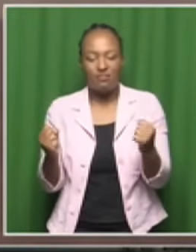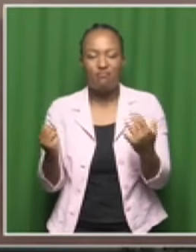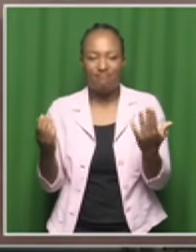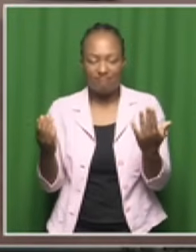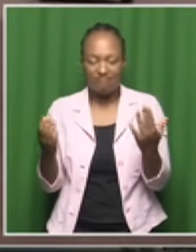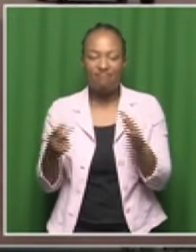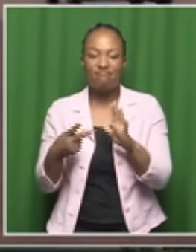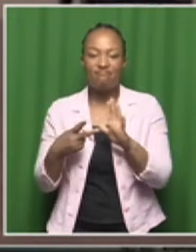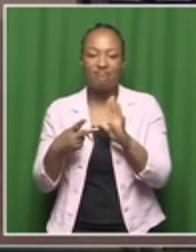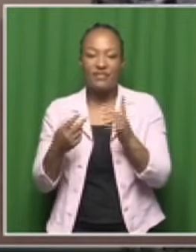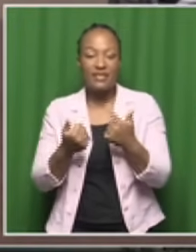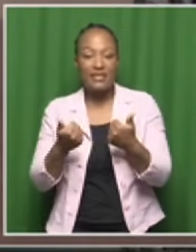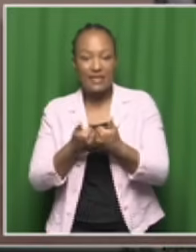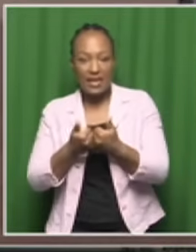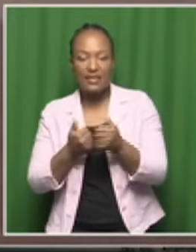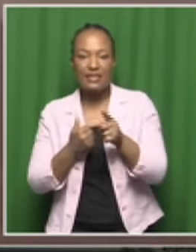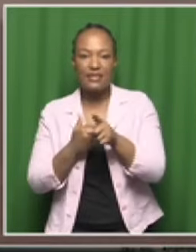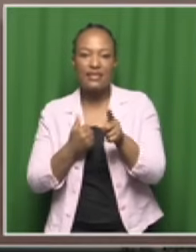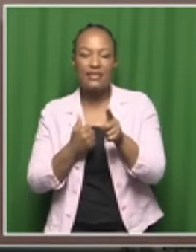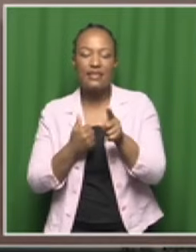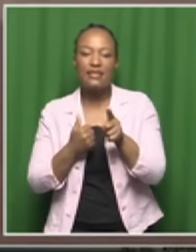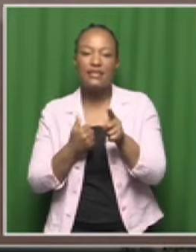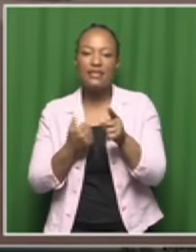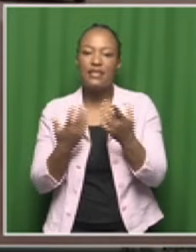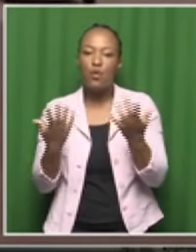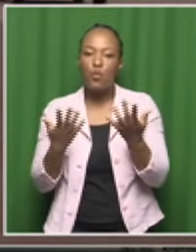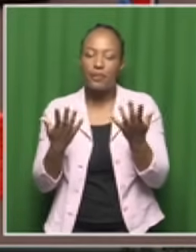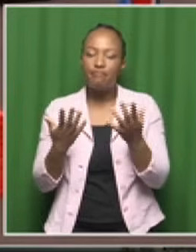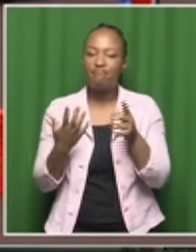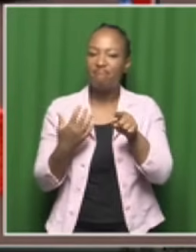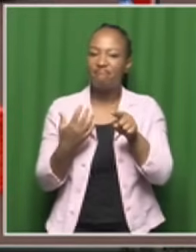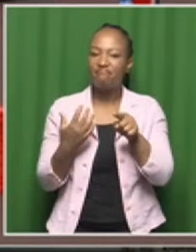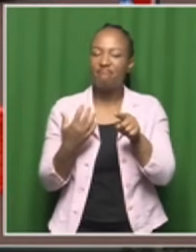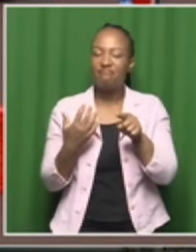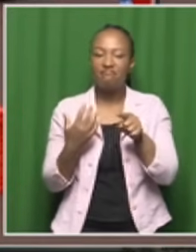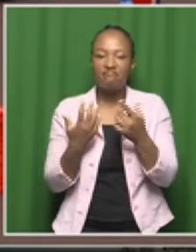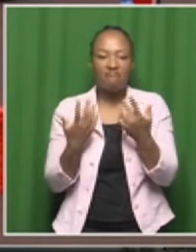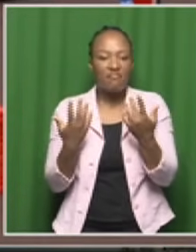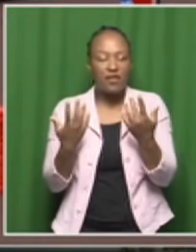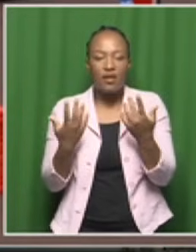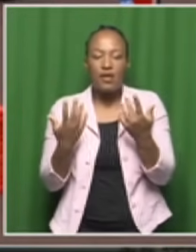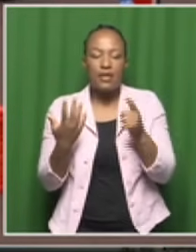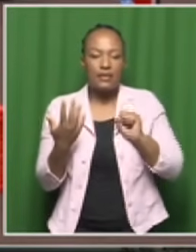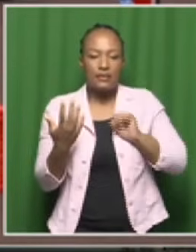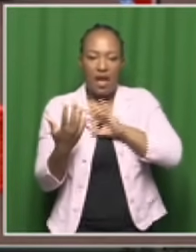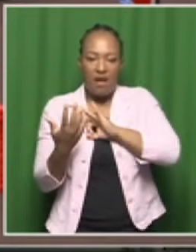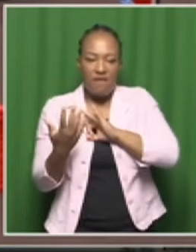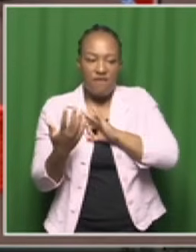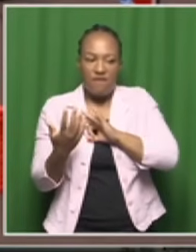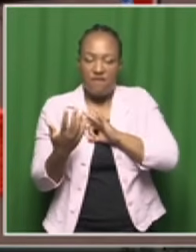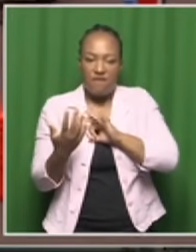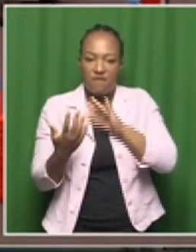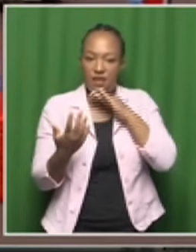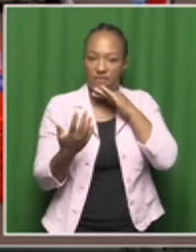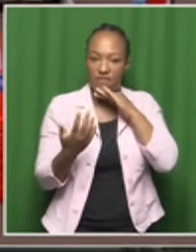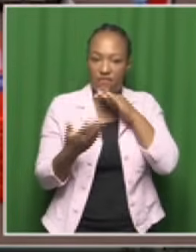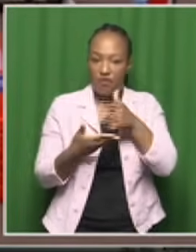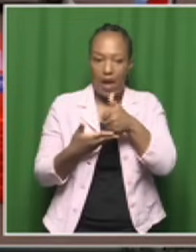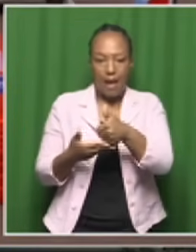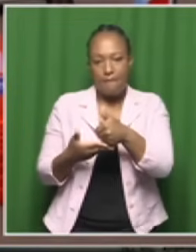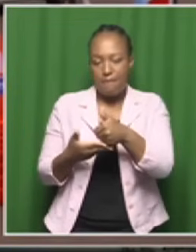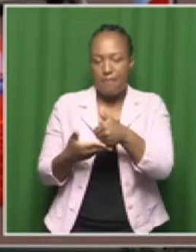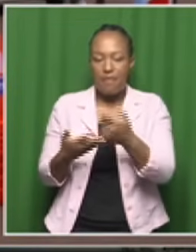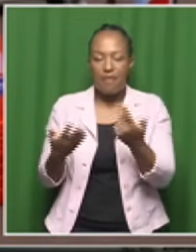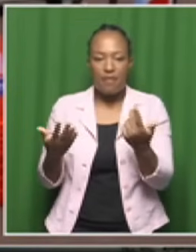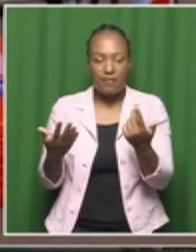of the challenges that they do face is in the terms that there's not enough staff, obviously, to assist, and we cannot